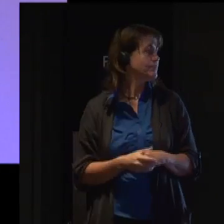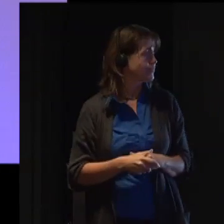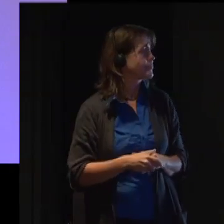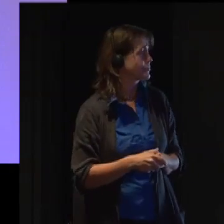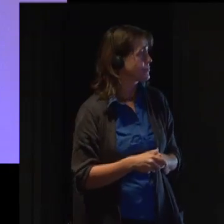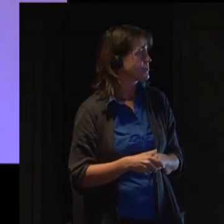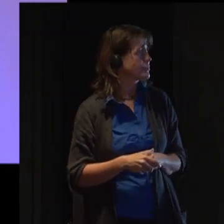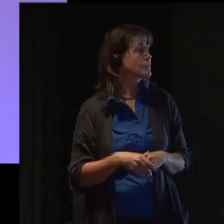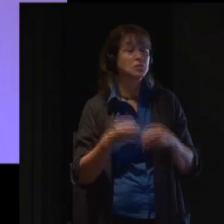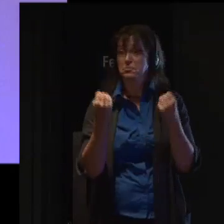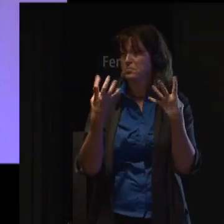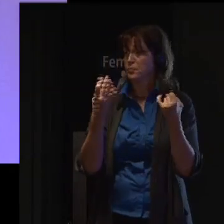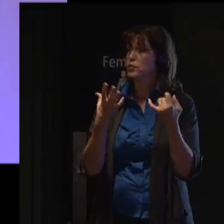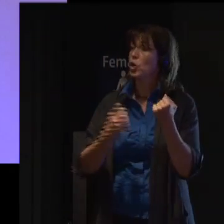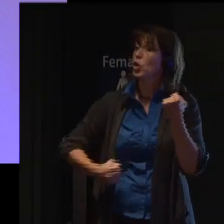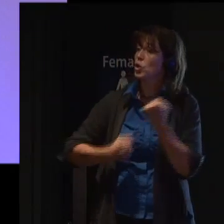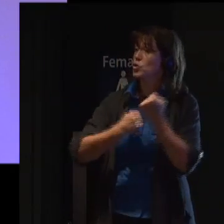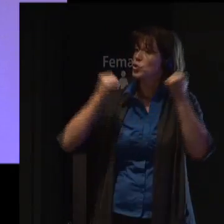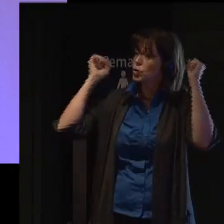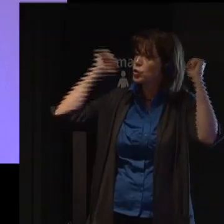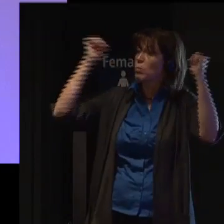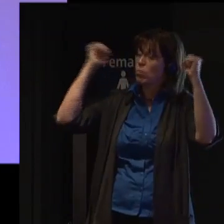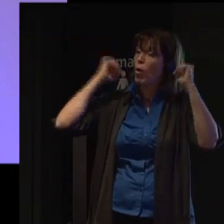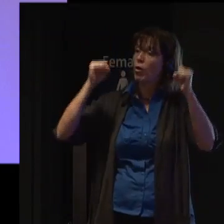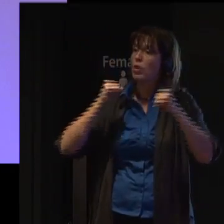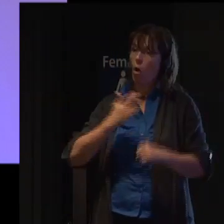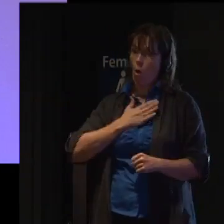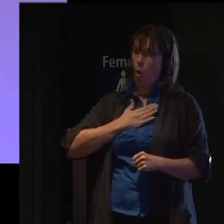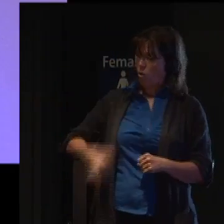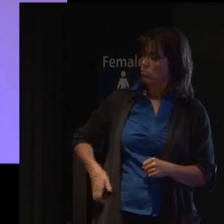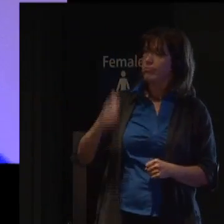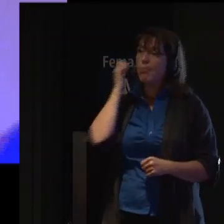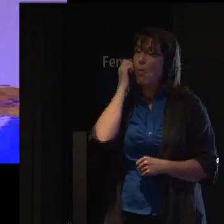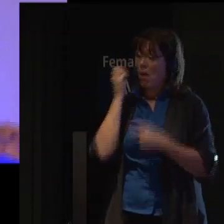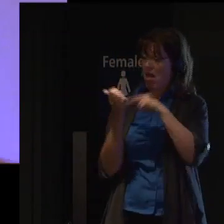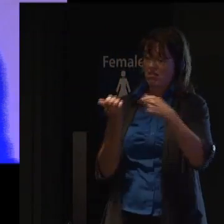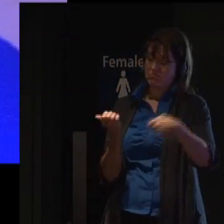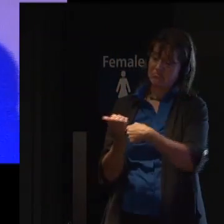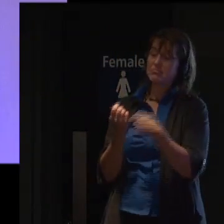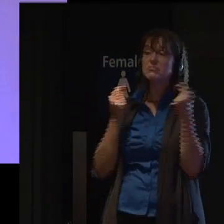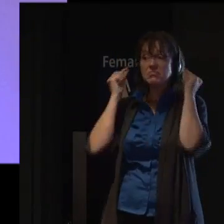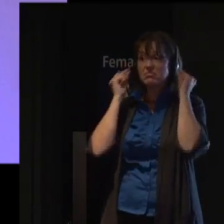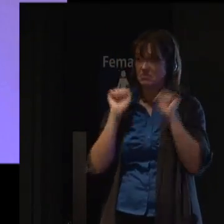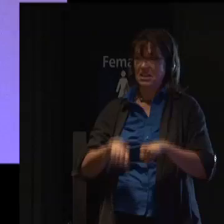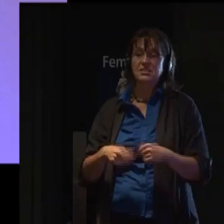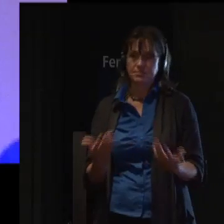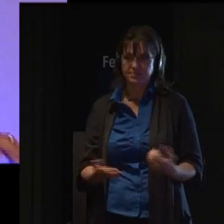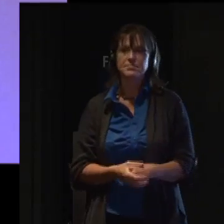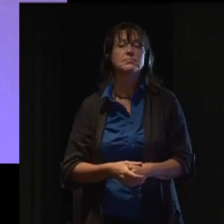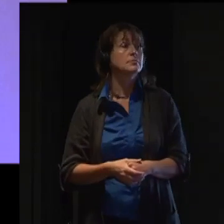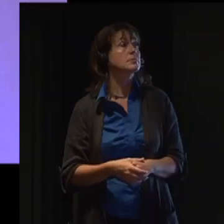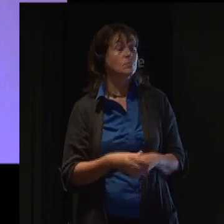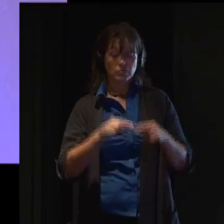many supporters use their mobiles, so it's quite easy. And we broadcast within 5 kilometers